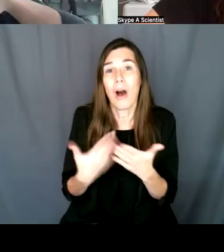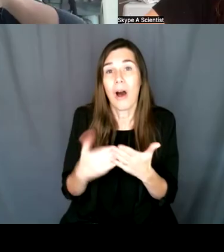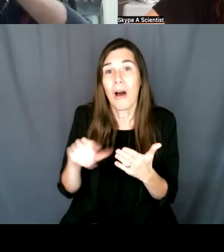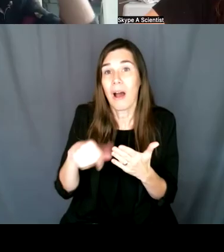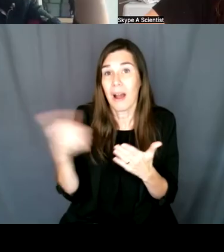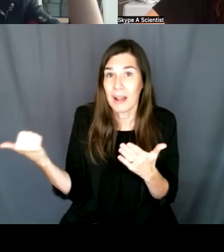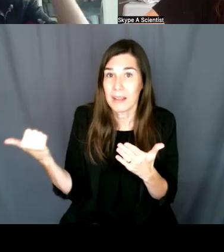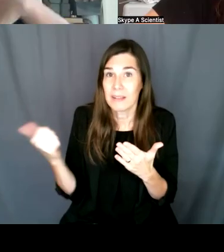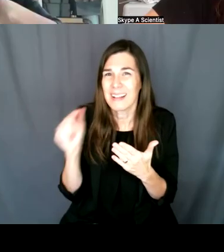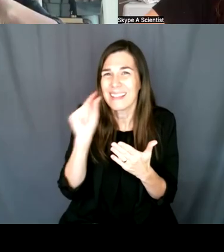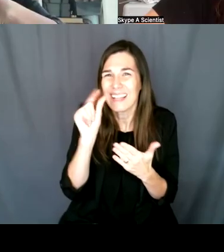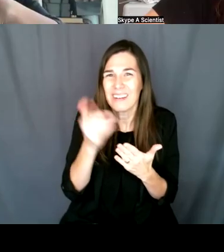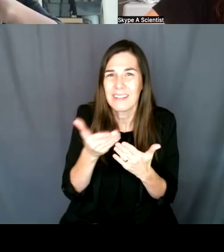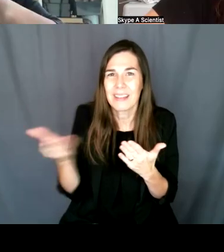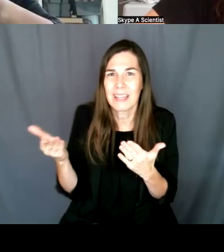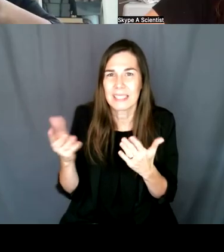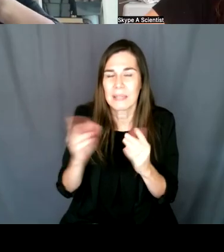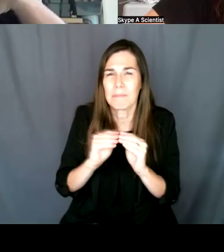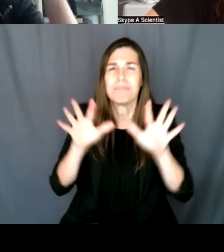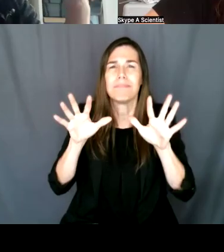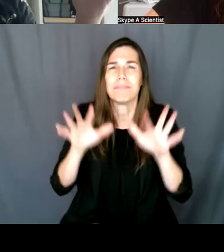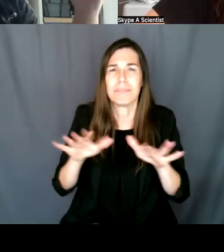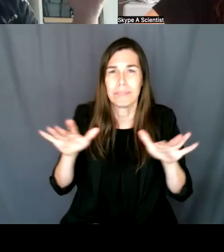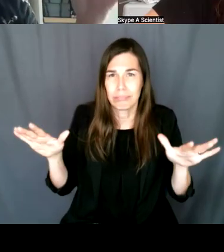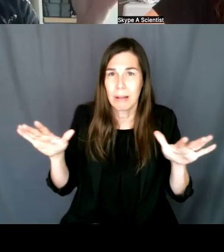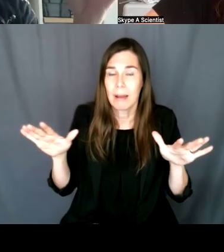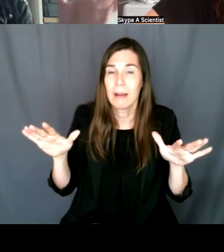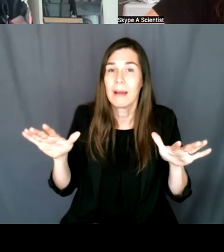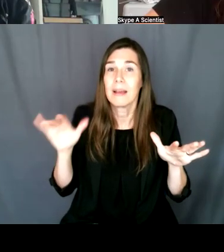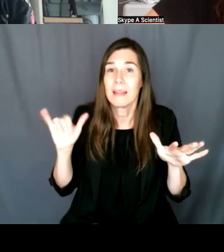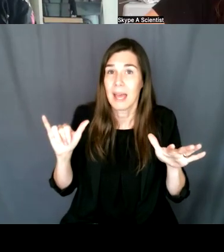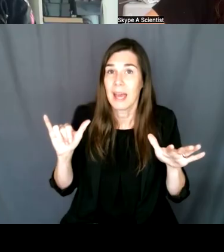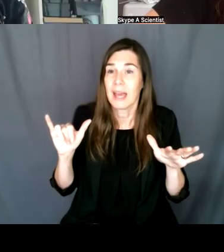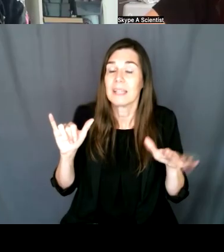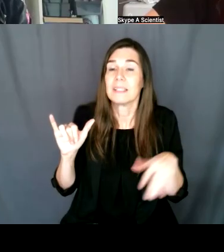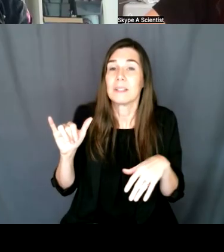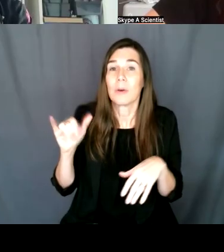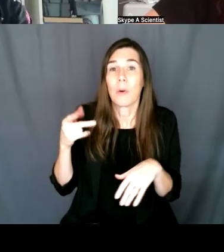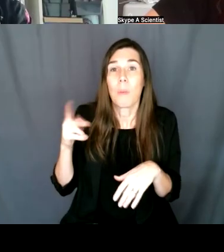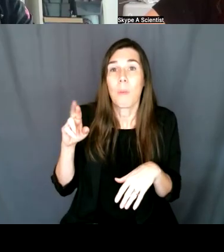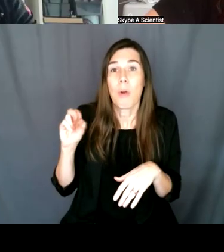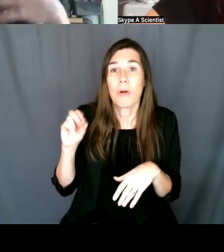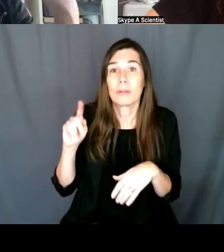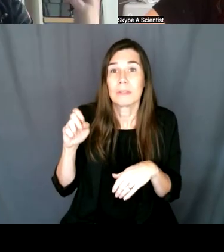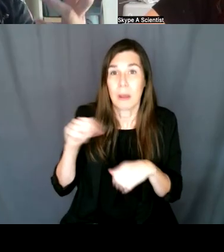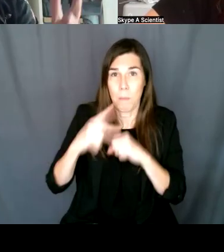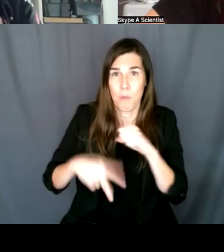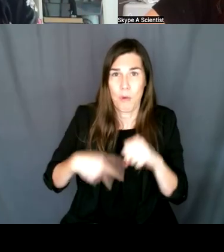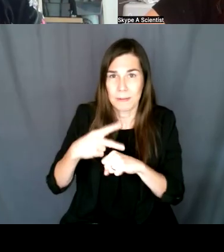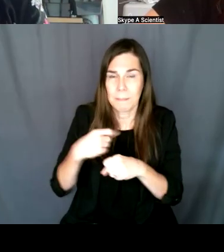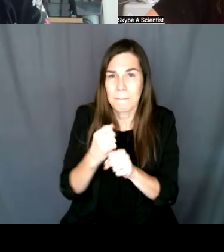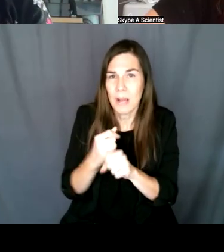other little things that kind of break into all of the components that they're made of. So protons are made of